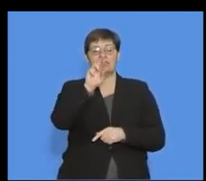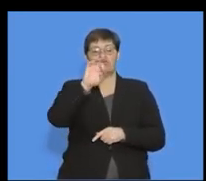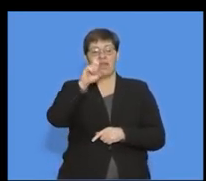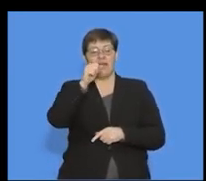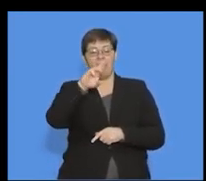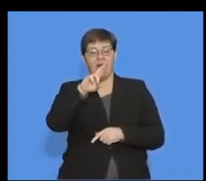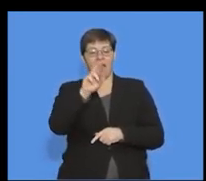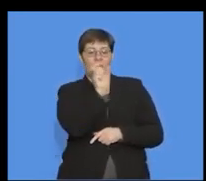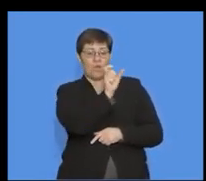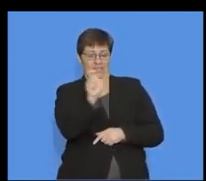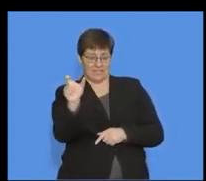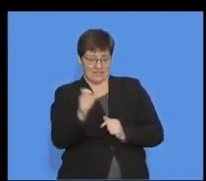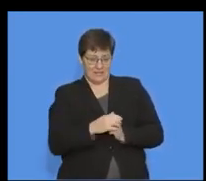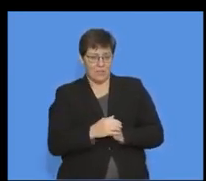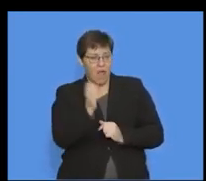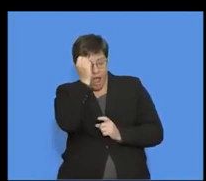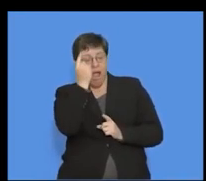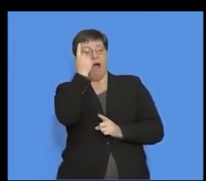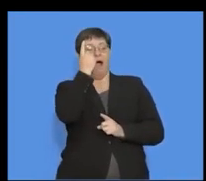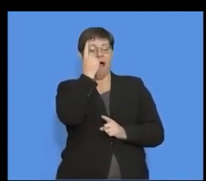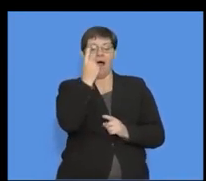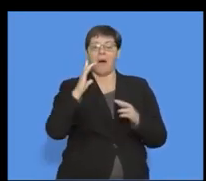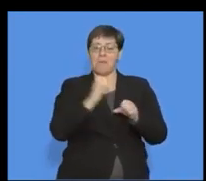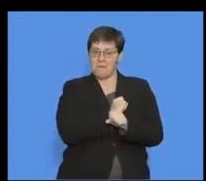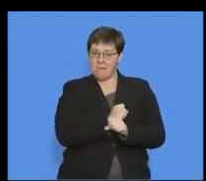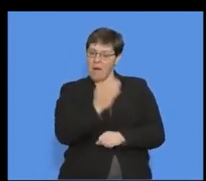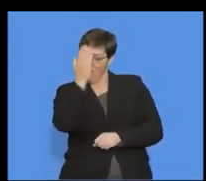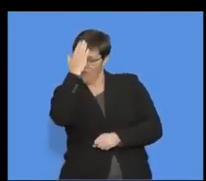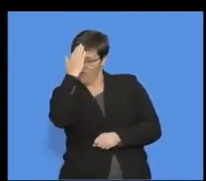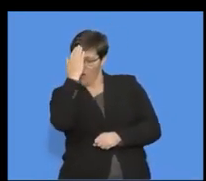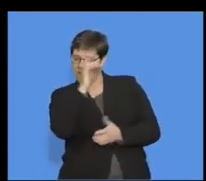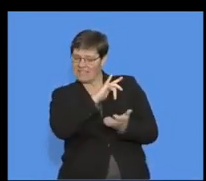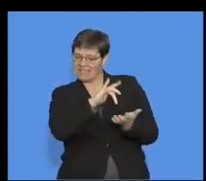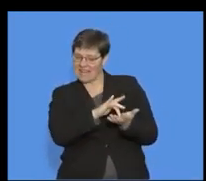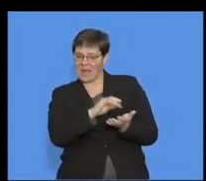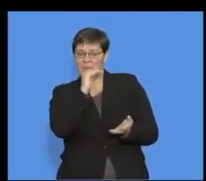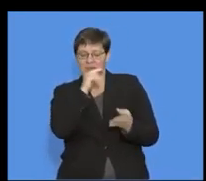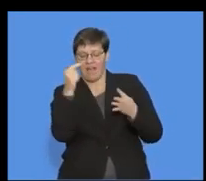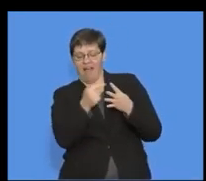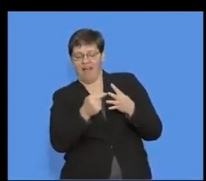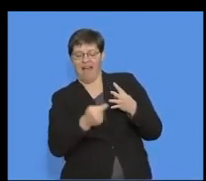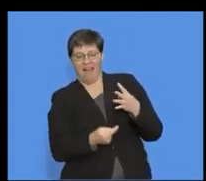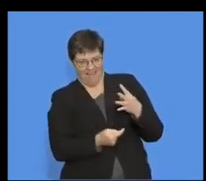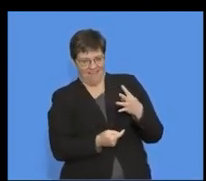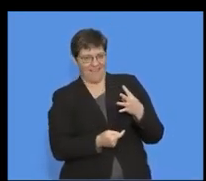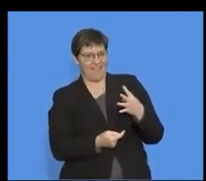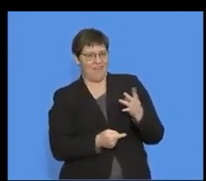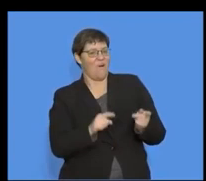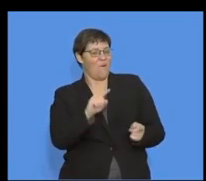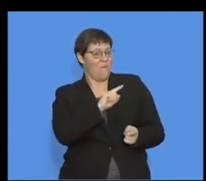normally call these trigger words, meaning that they trigger some theorems that